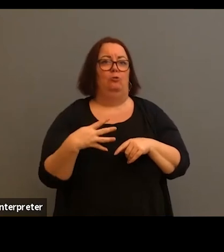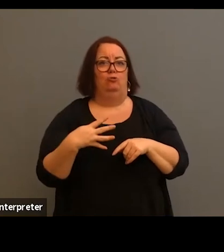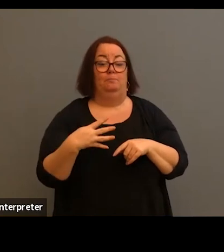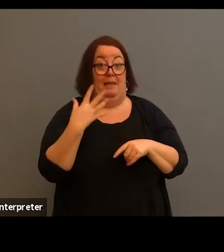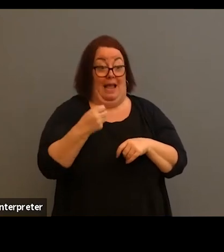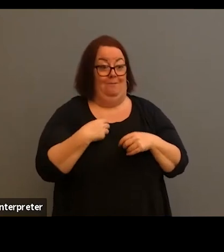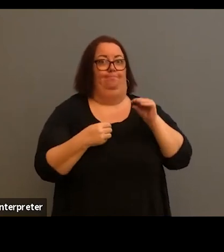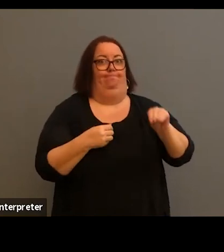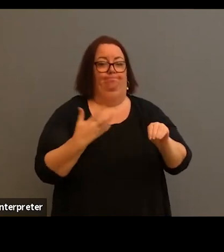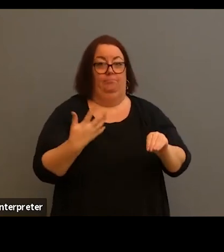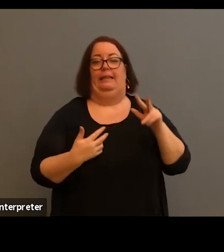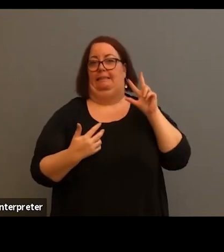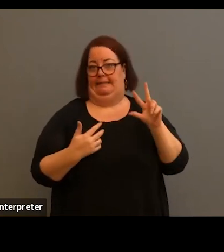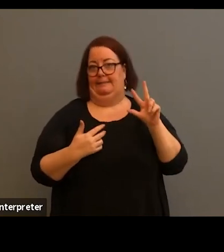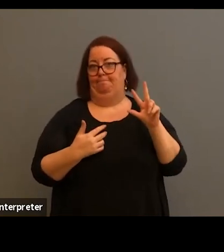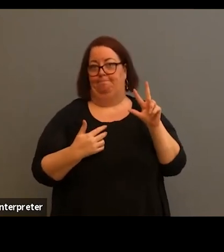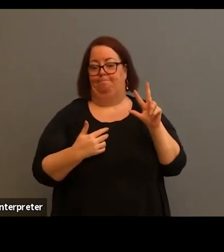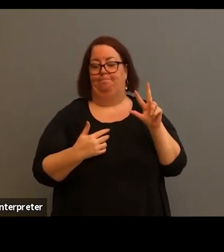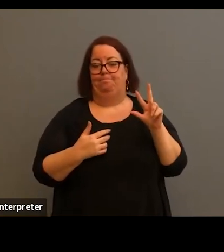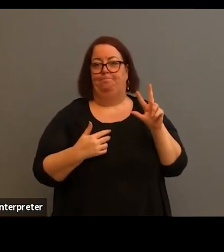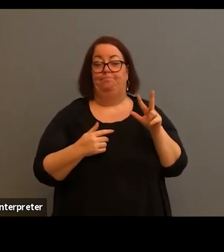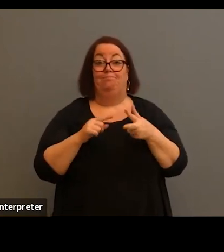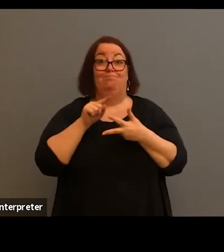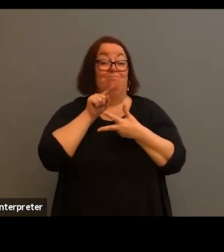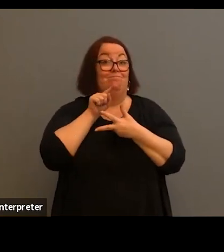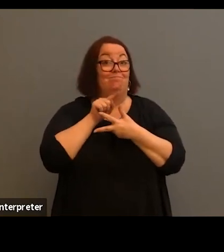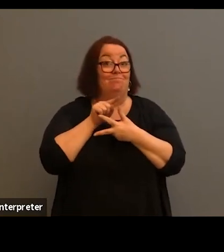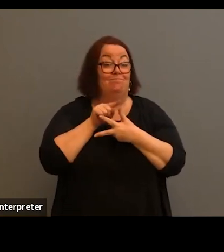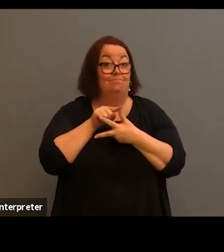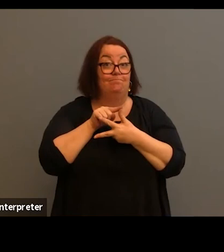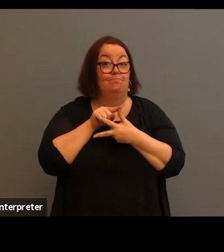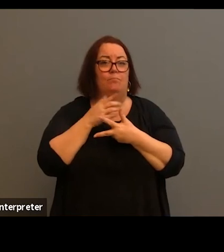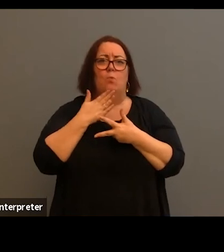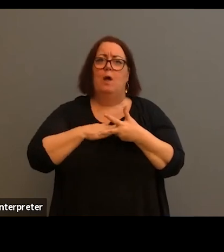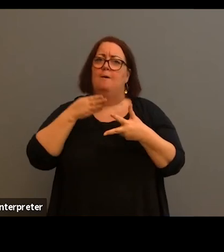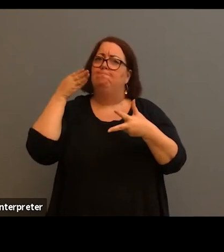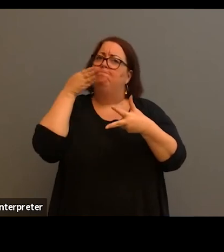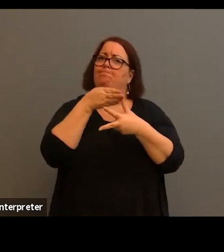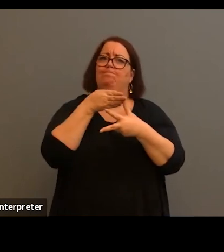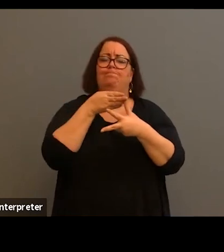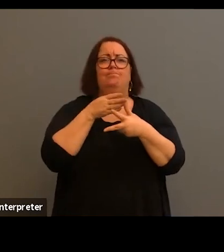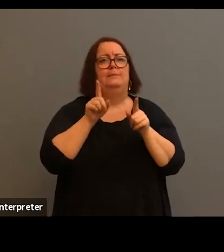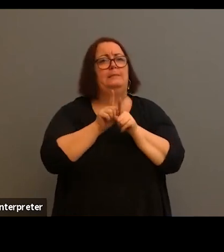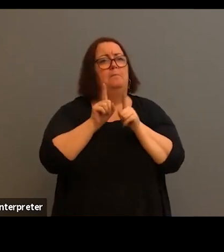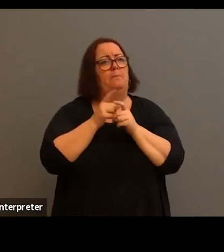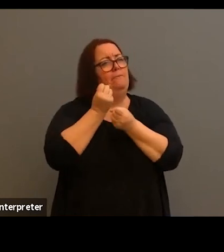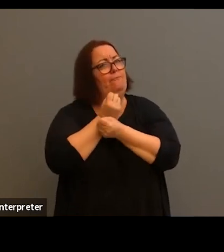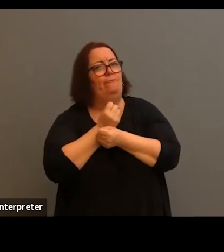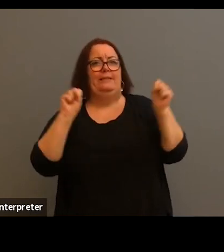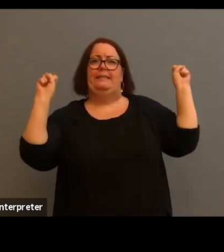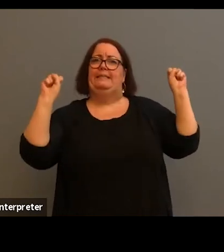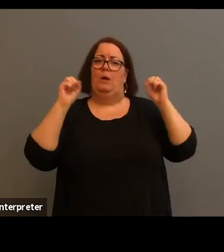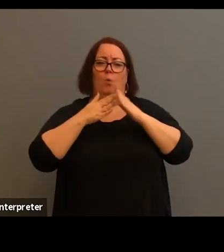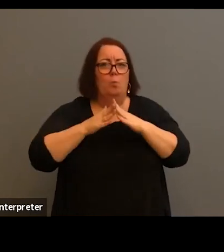accessibility, and it aims to create a barrier-free Europe in all kinds of environments. And I will come back to it at the end, because I would like to share some